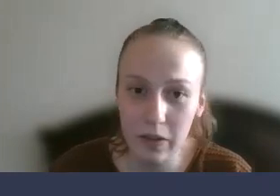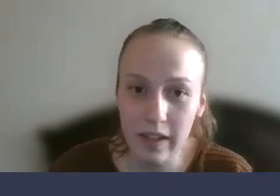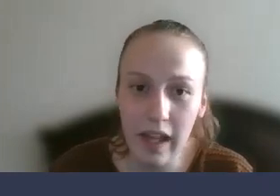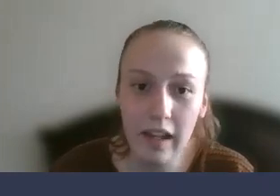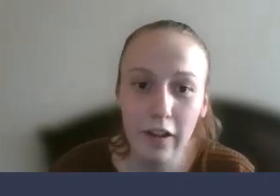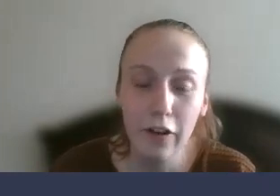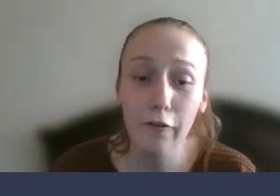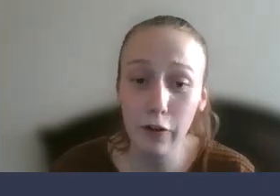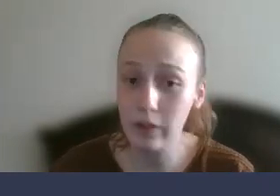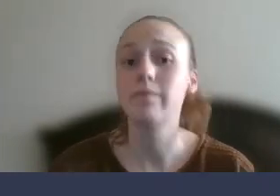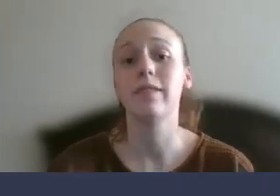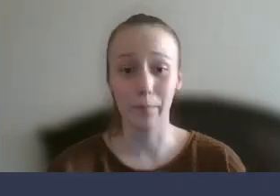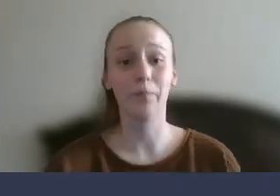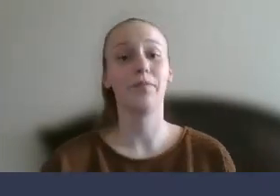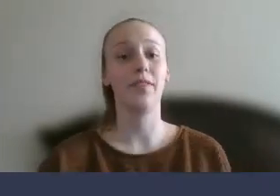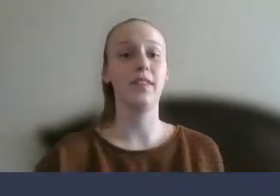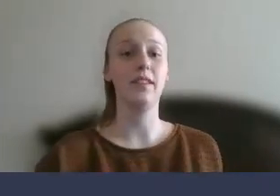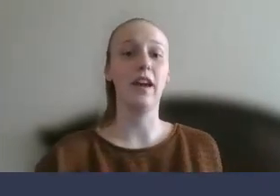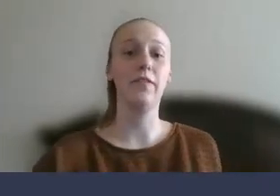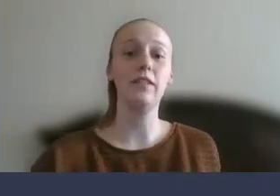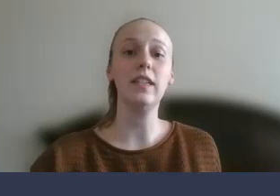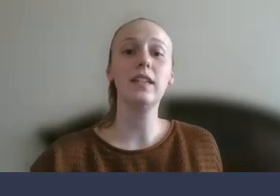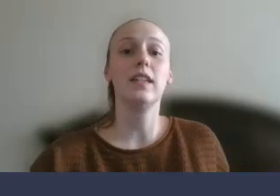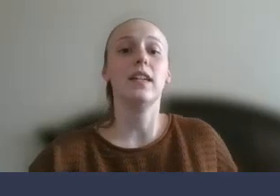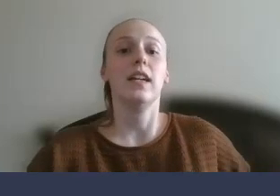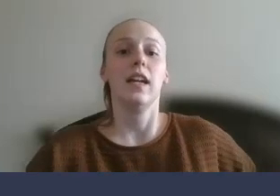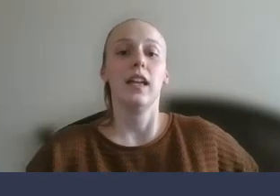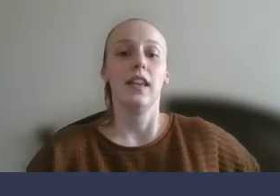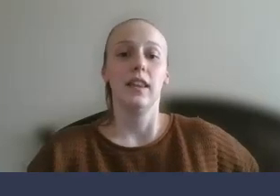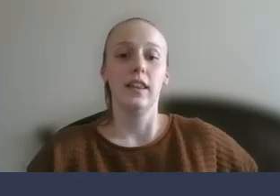Eitzel also said food. Yep, definitely.